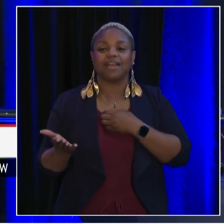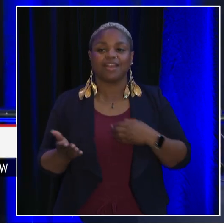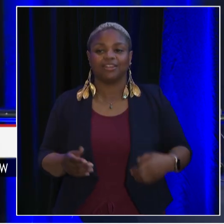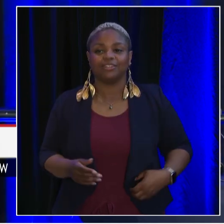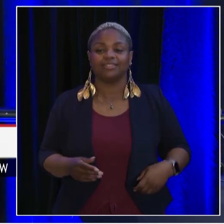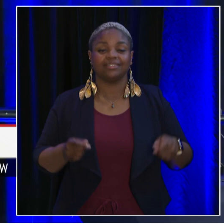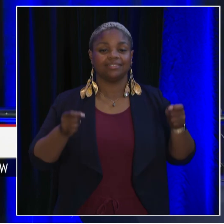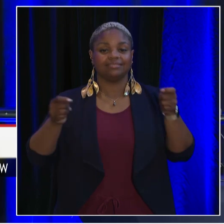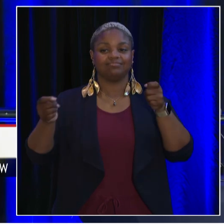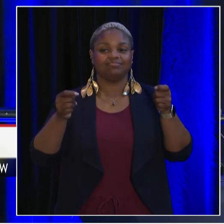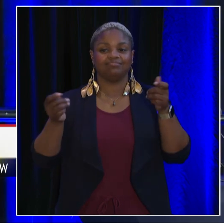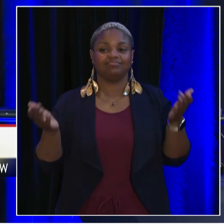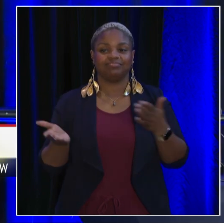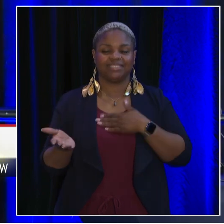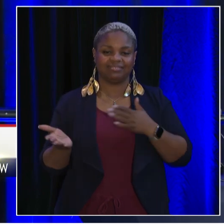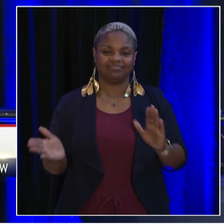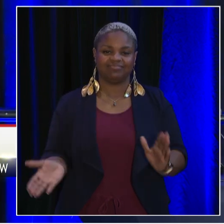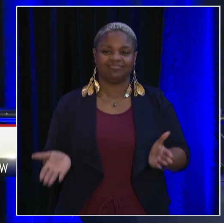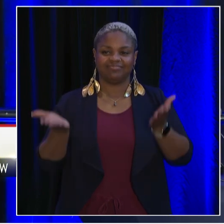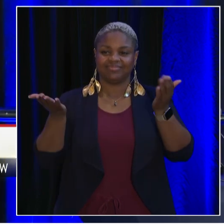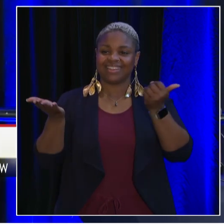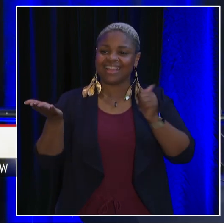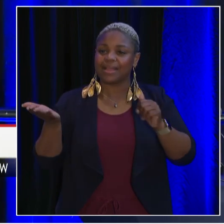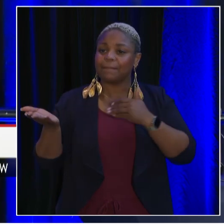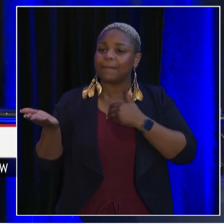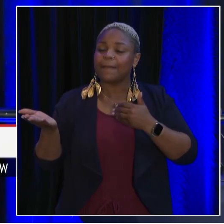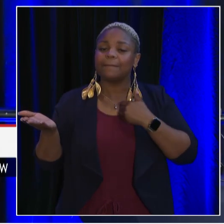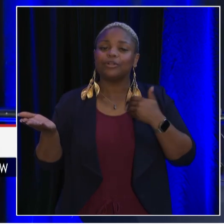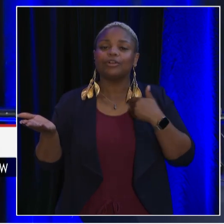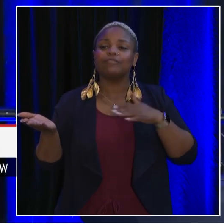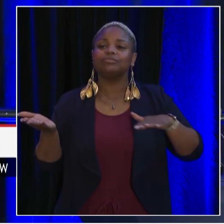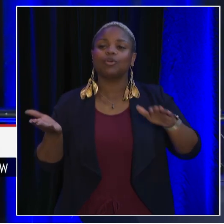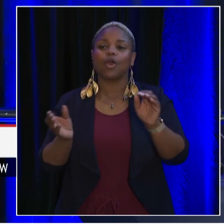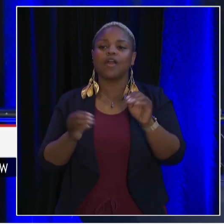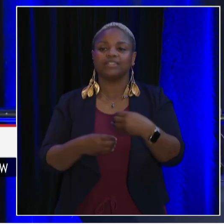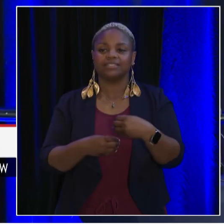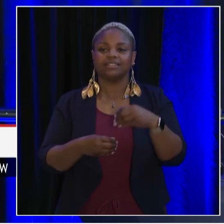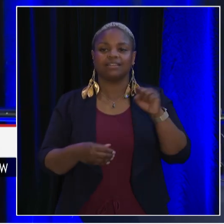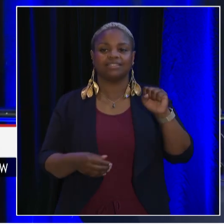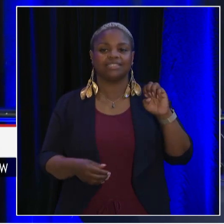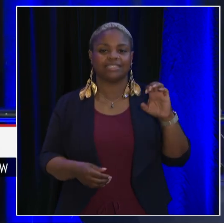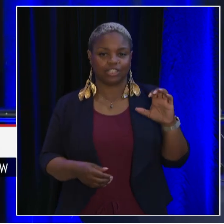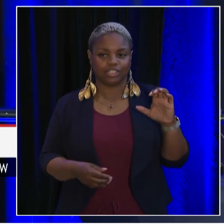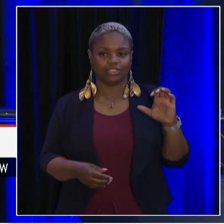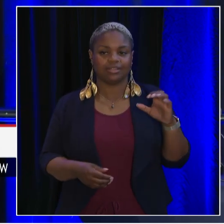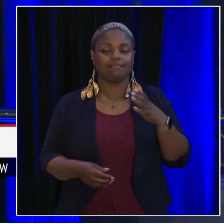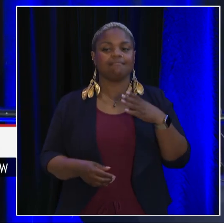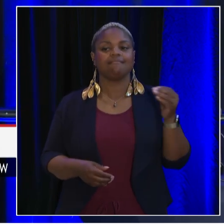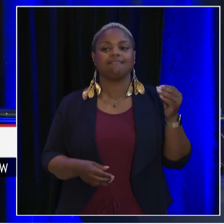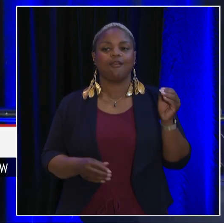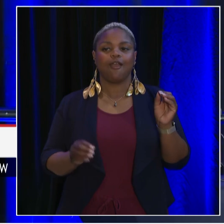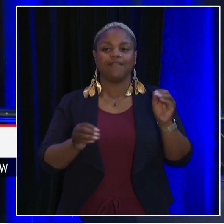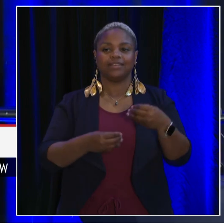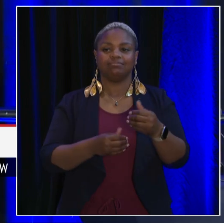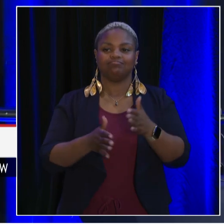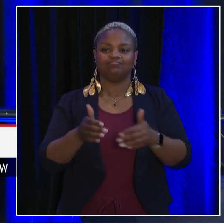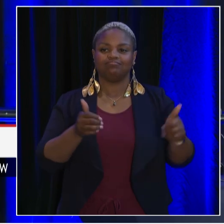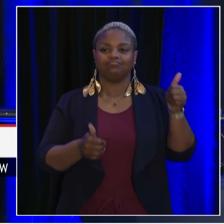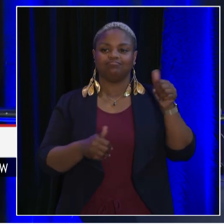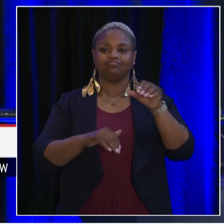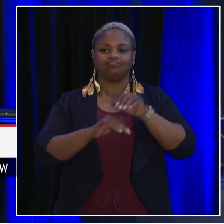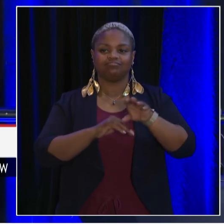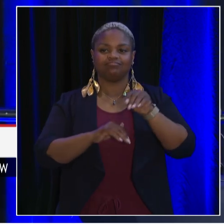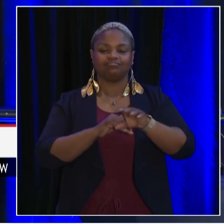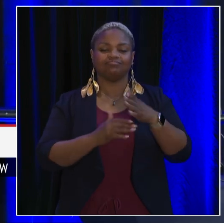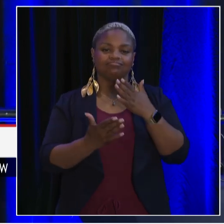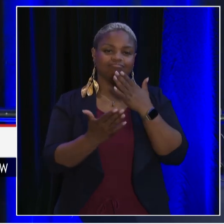Mayor's Cabinet. And any members of the Office of the Secretary and Office of the Senior Advisor. Thank you